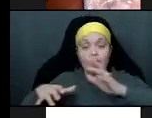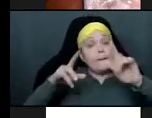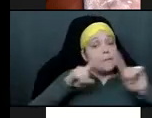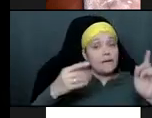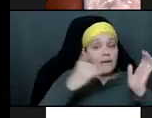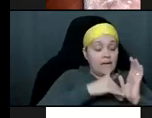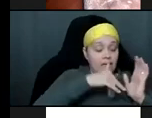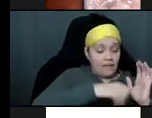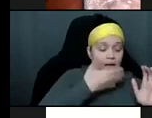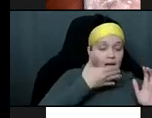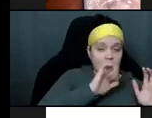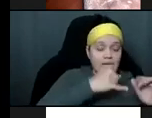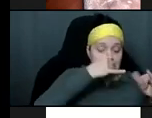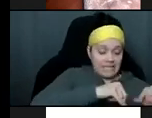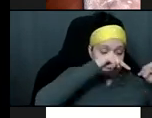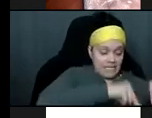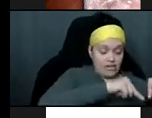the hotspot stays here.